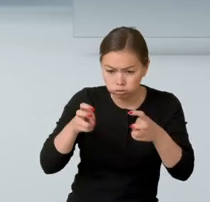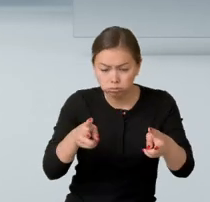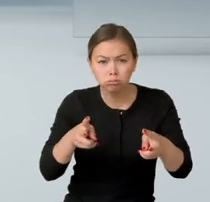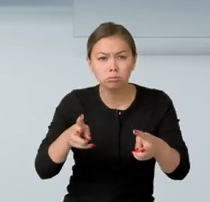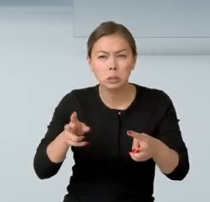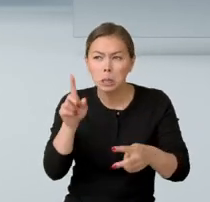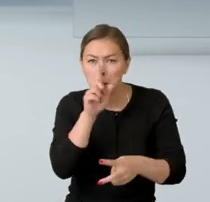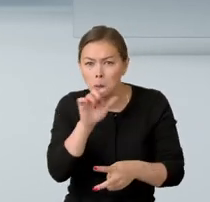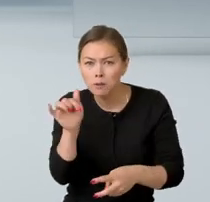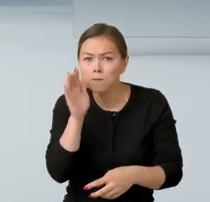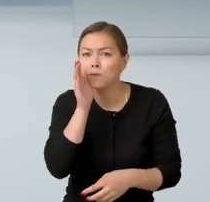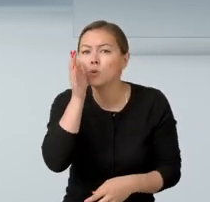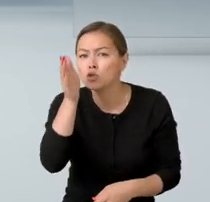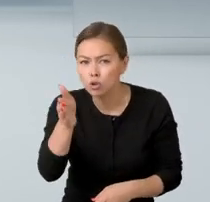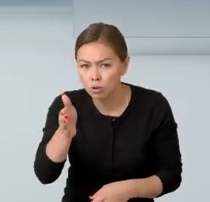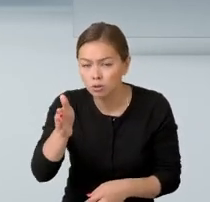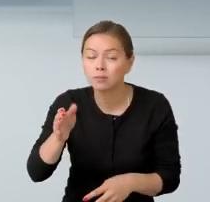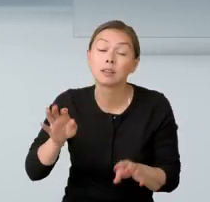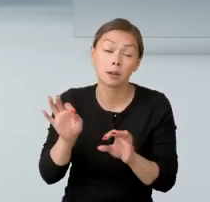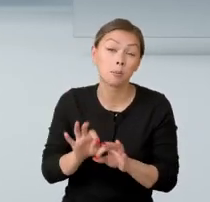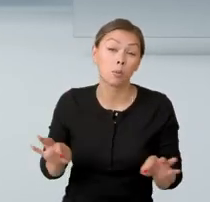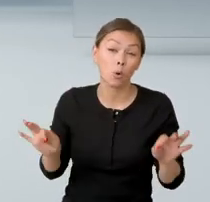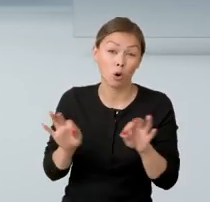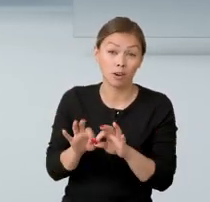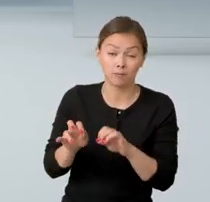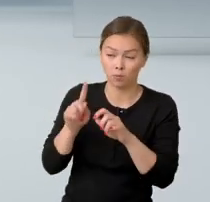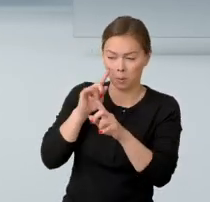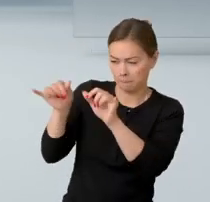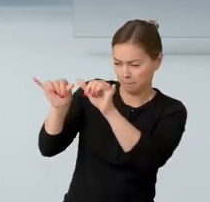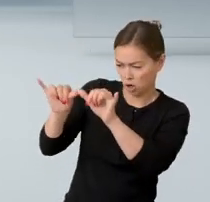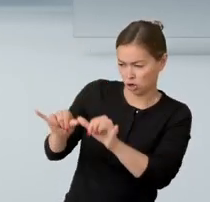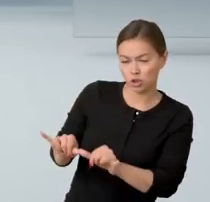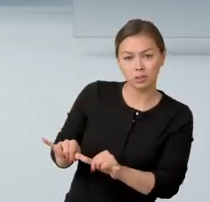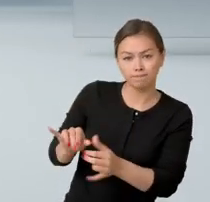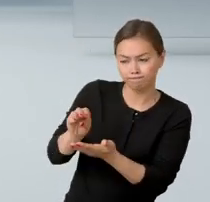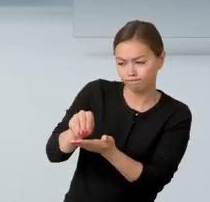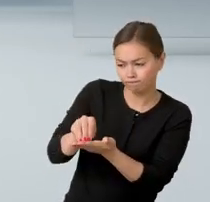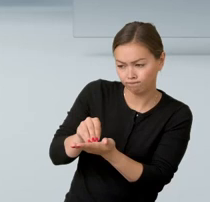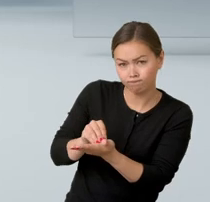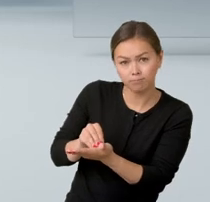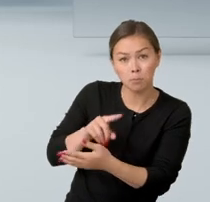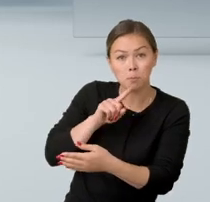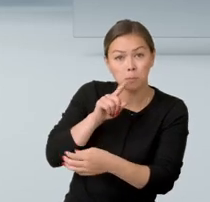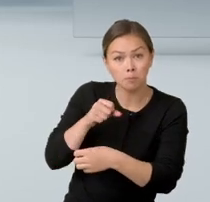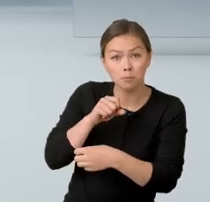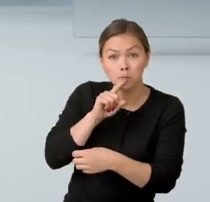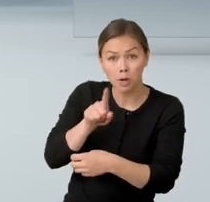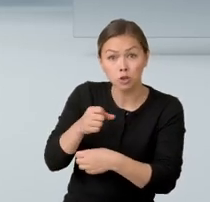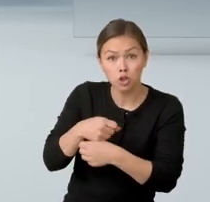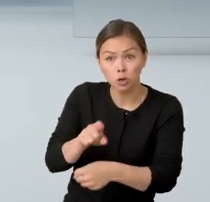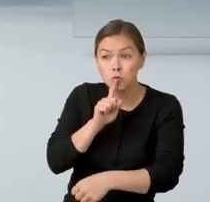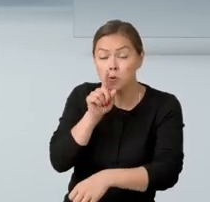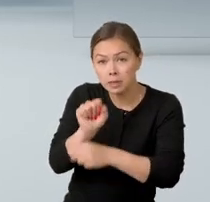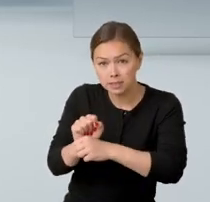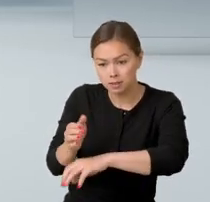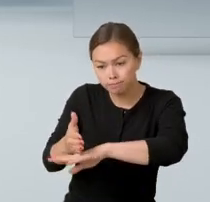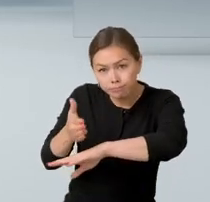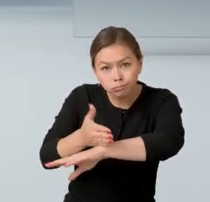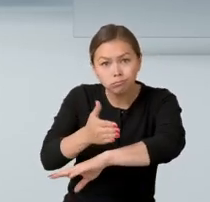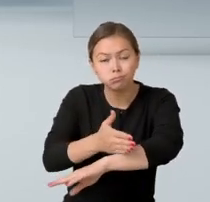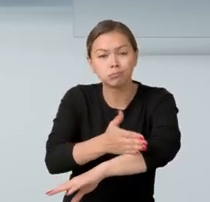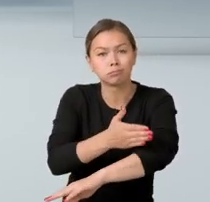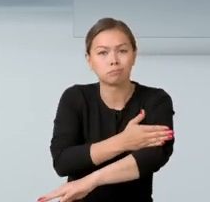in the future state is important for us to measure the results and to make sure we are actually